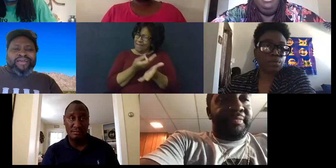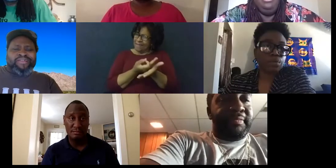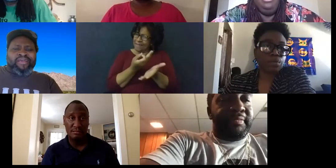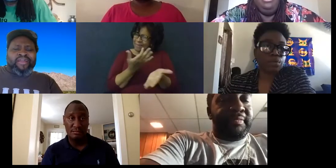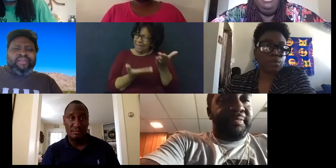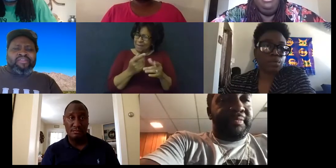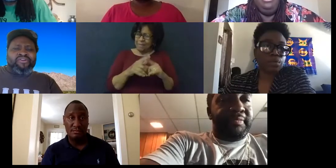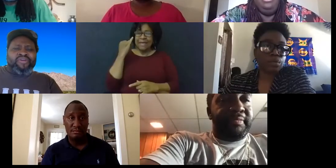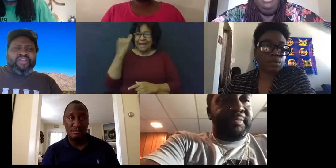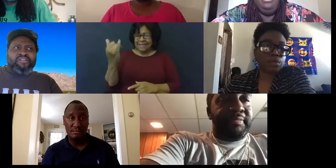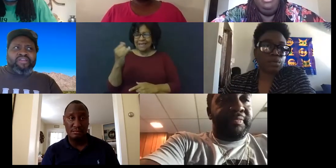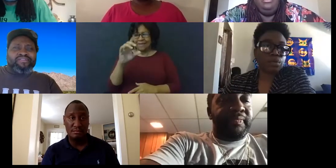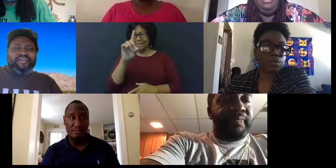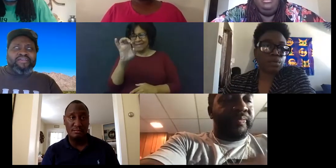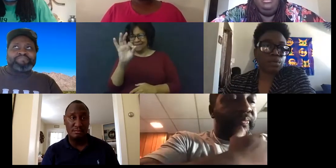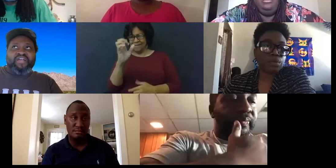the idea that